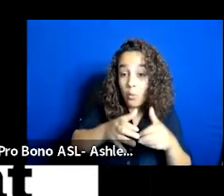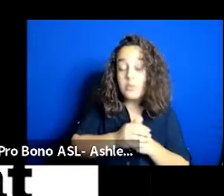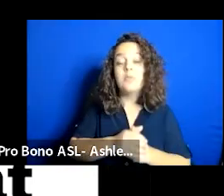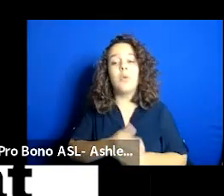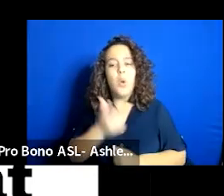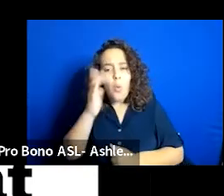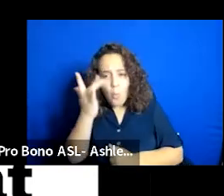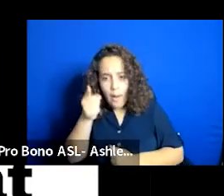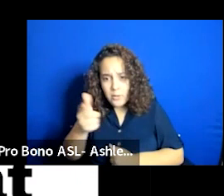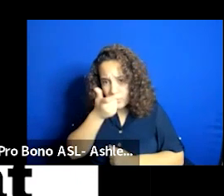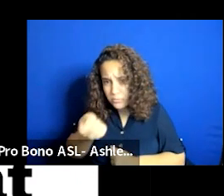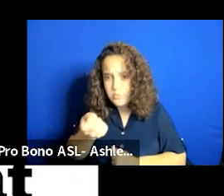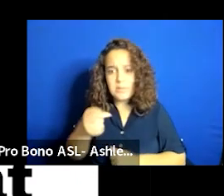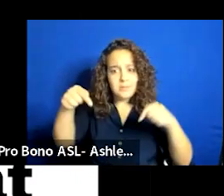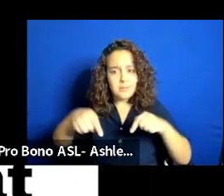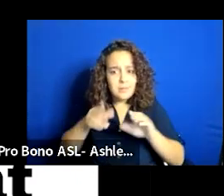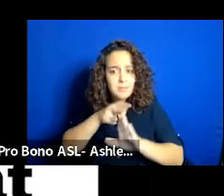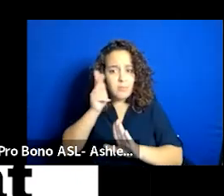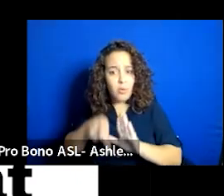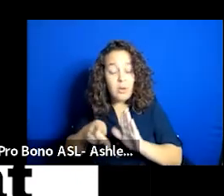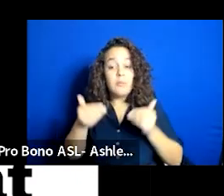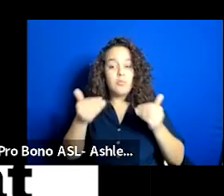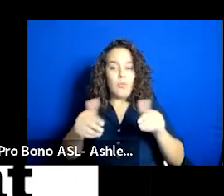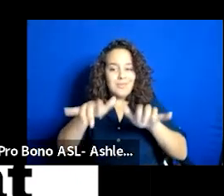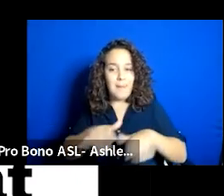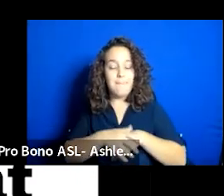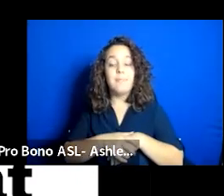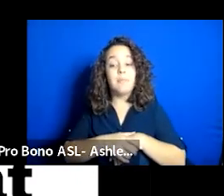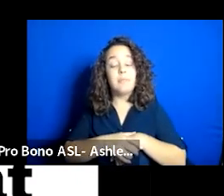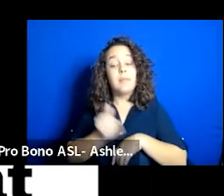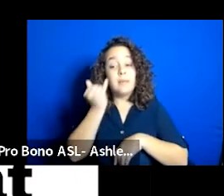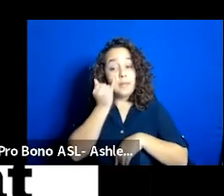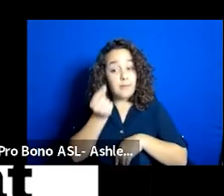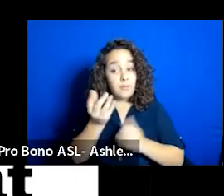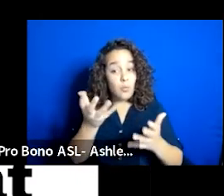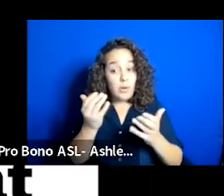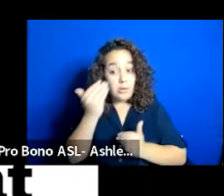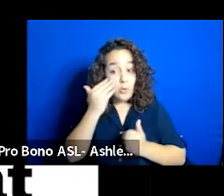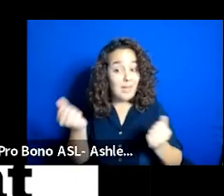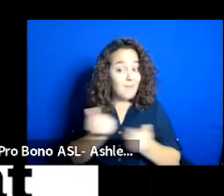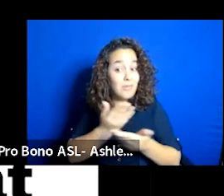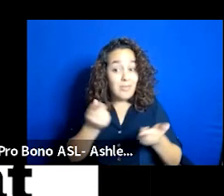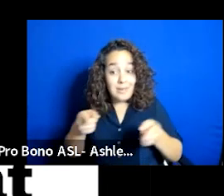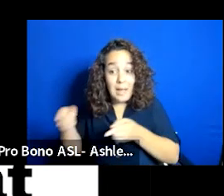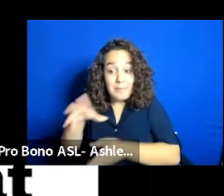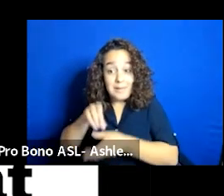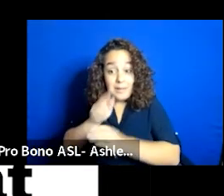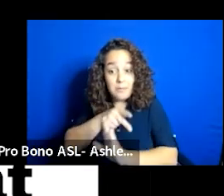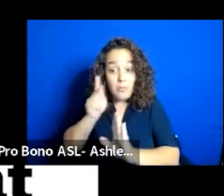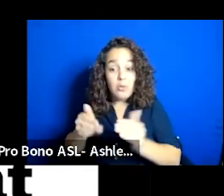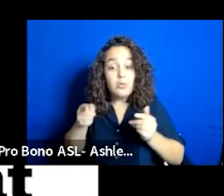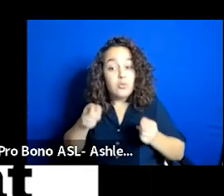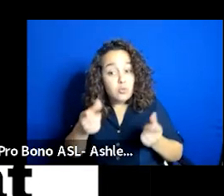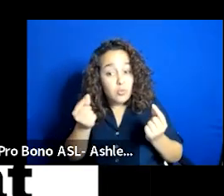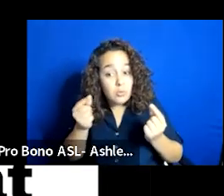program in the chat as well. And if you would like to stay current on the program, please go ahead and subscribe